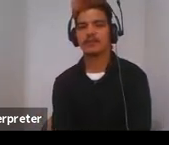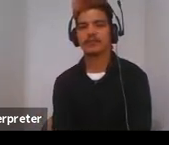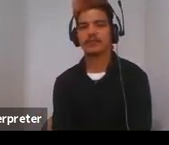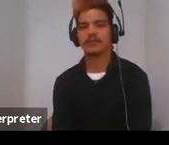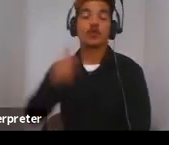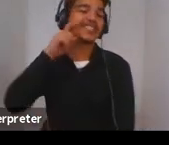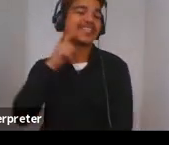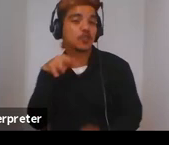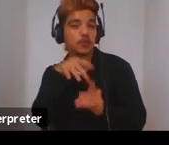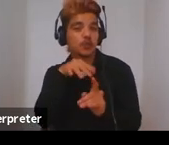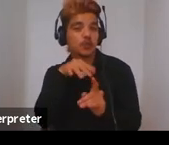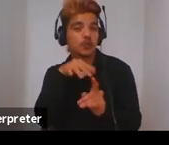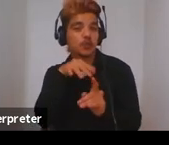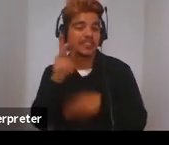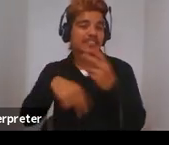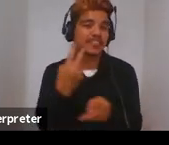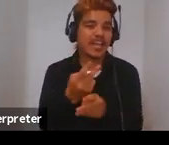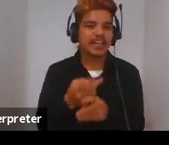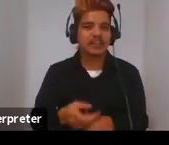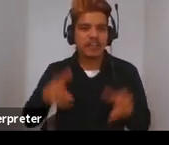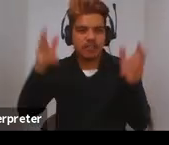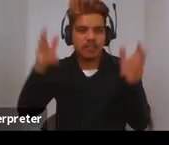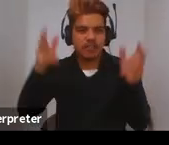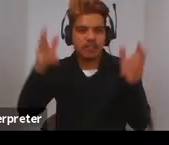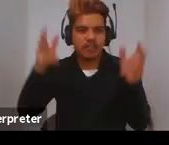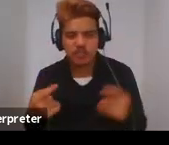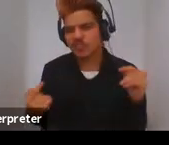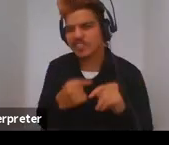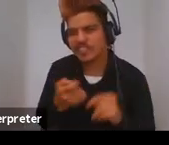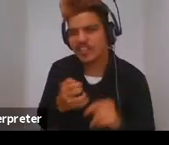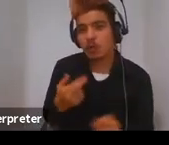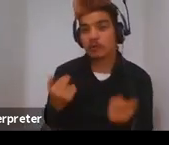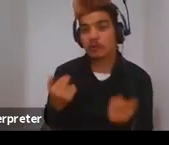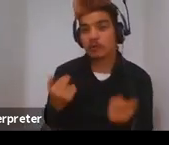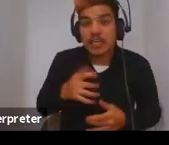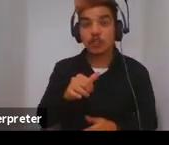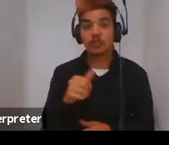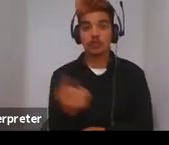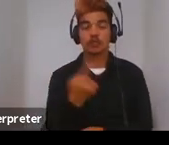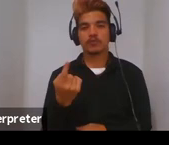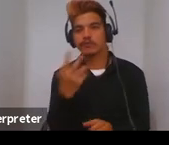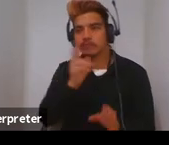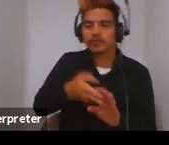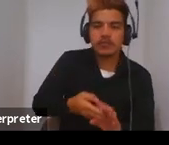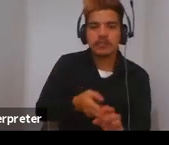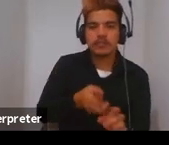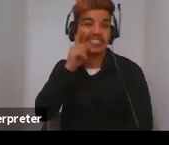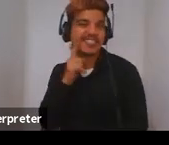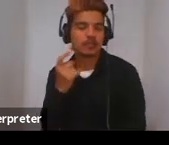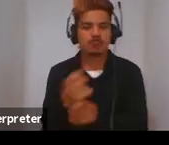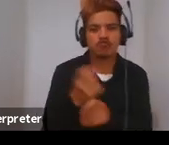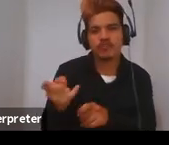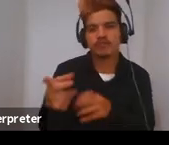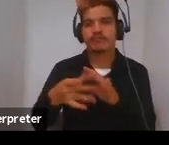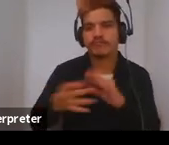Sexual harassment is a type of bullying intended to hurt or intimidate someone. It can include making sexual jokes, comments, or